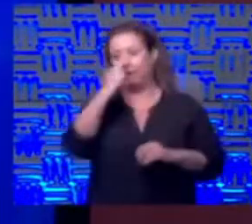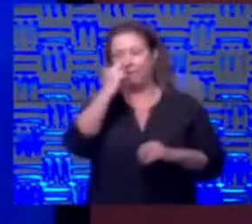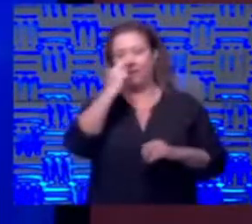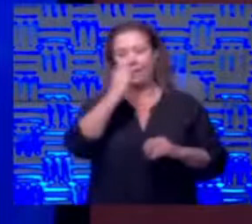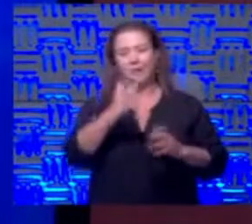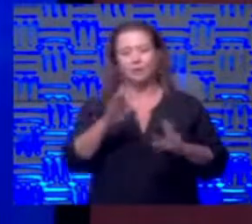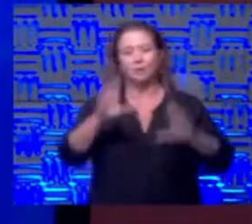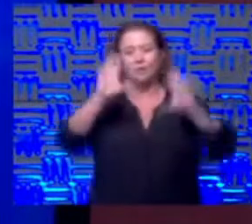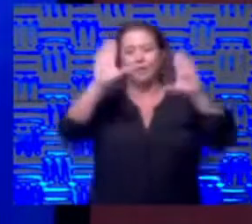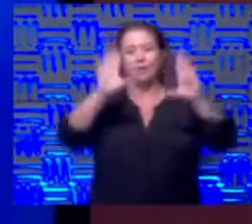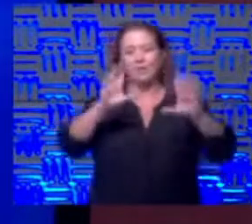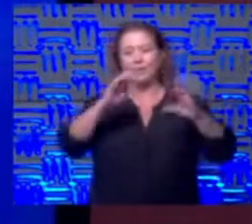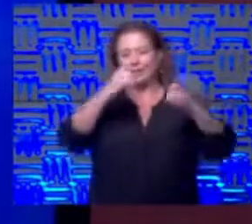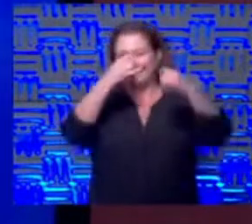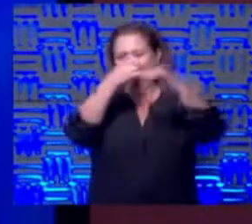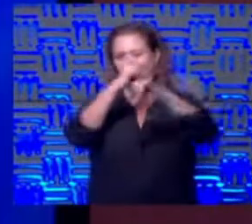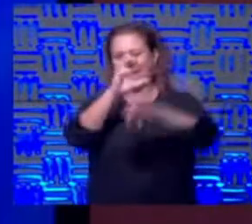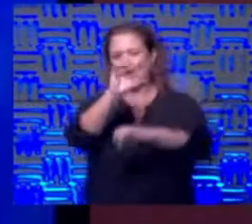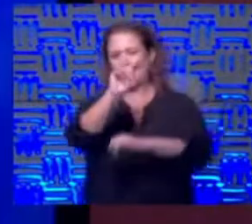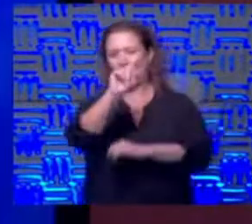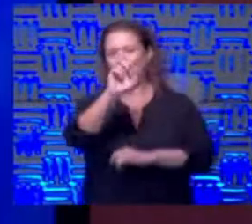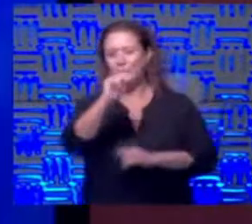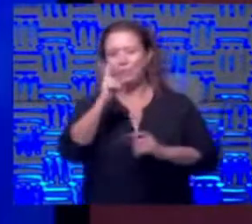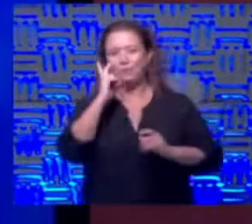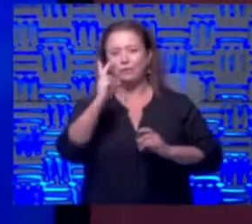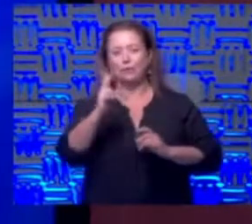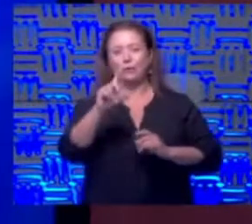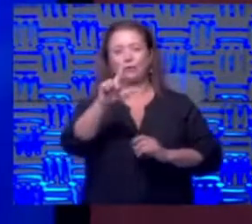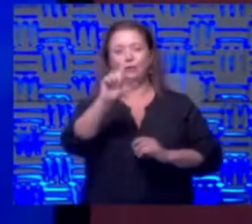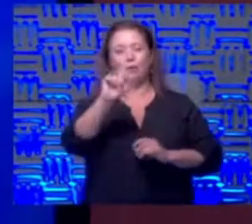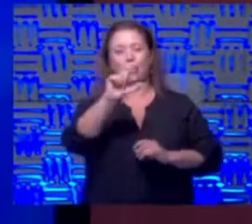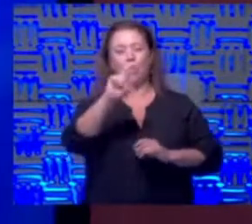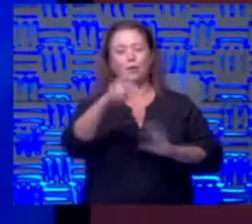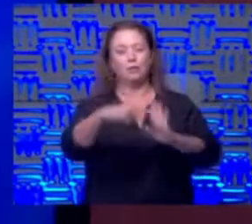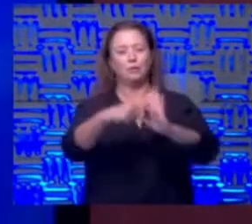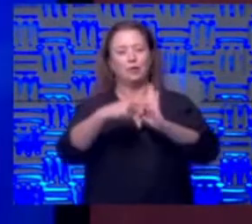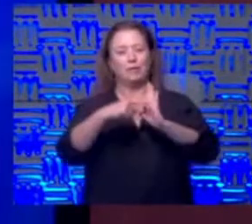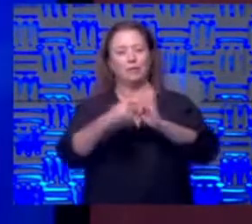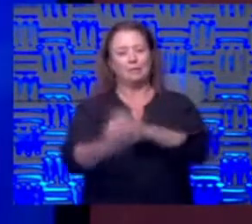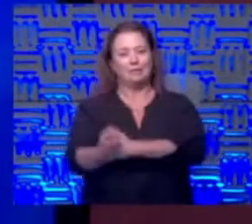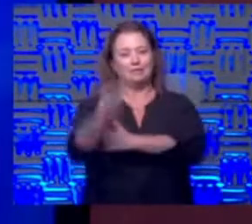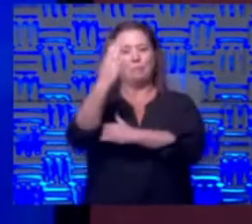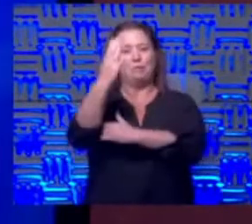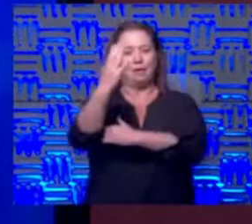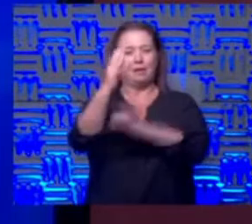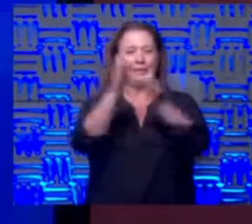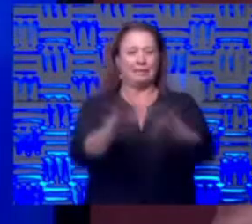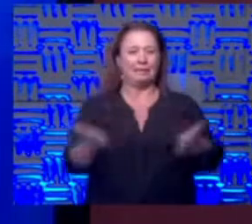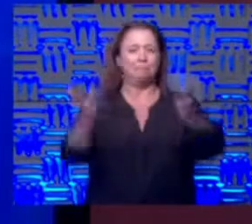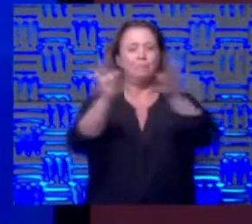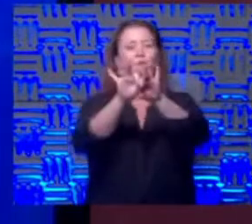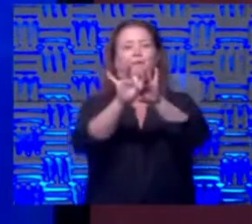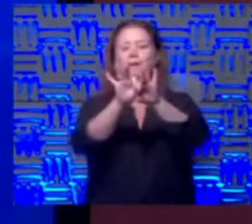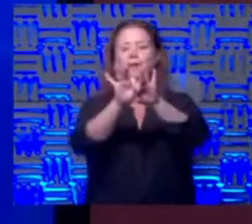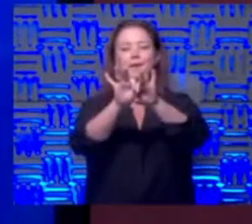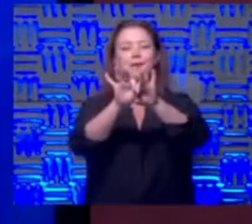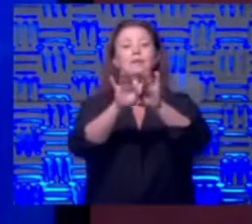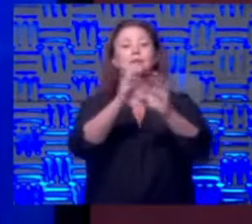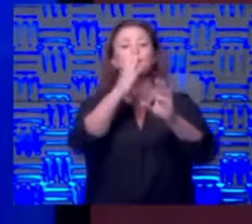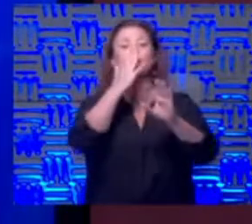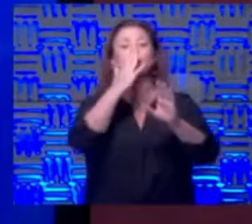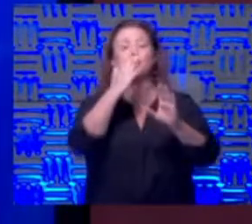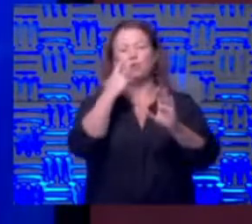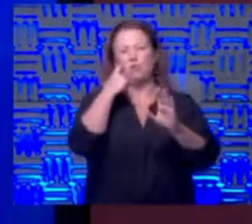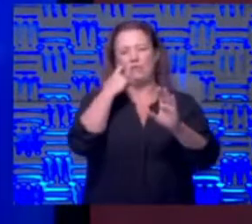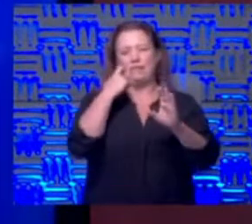There's a great cartoon we want to show you here that Logan showed me this morning that's important. It's got some brilliant new research